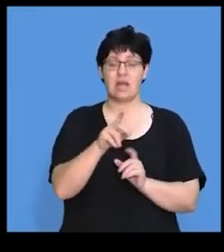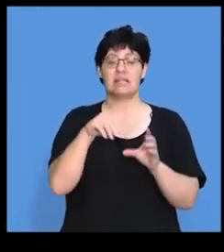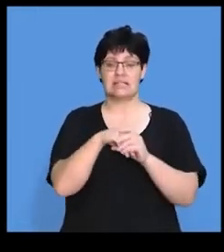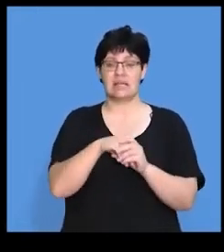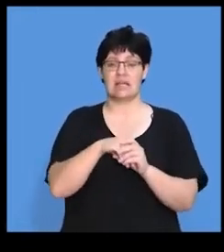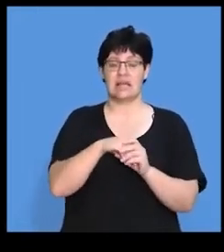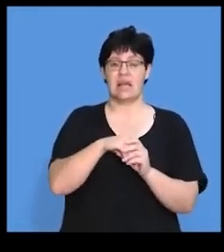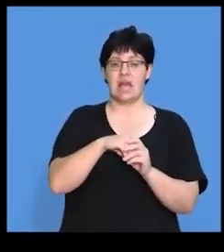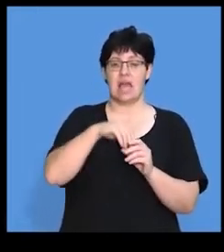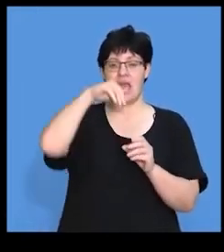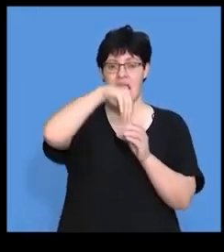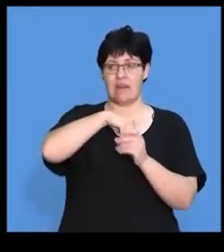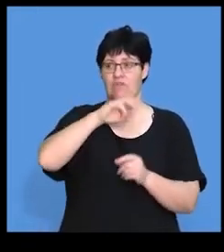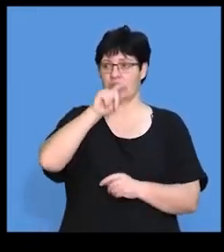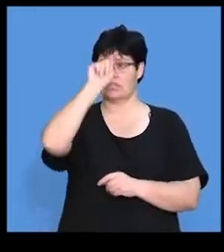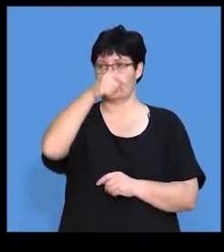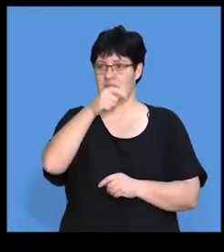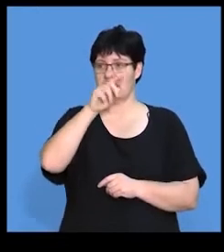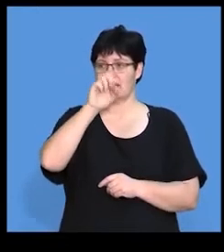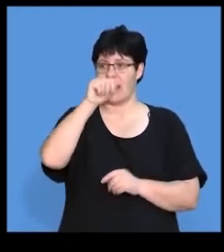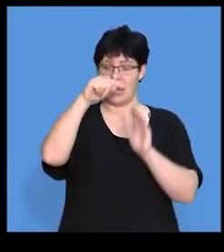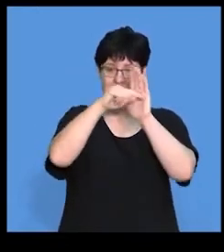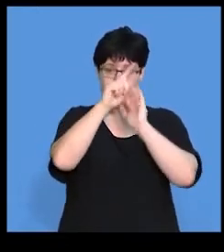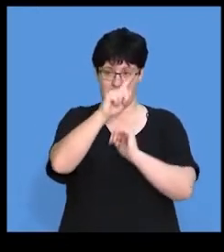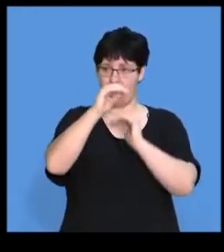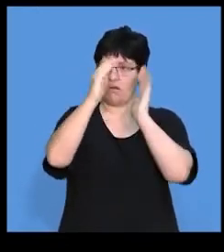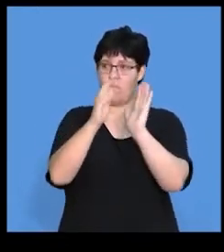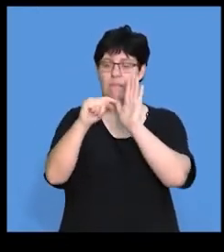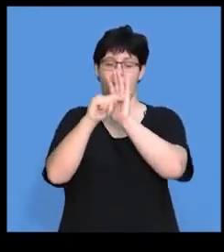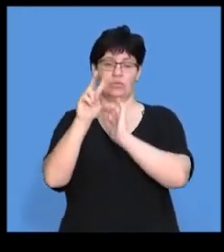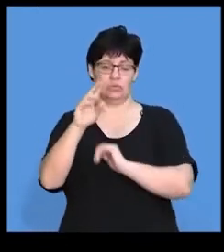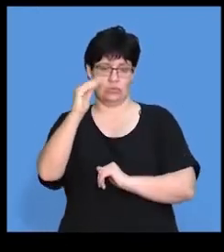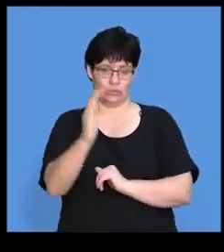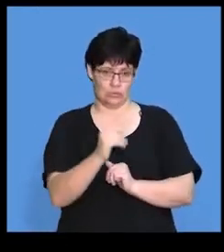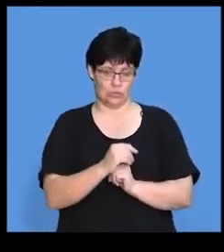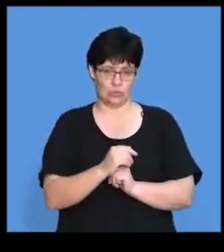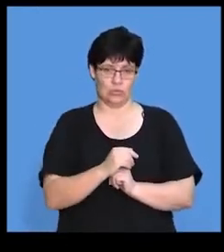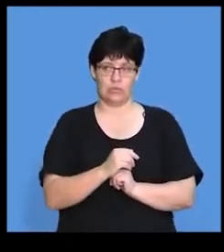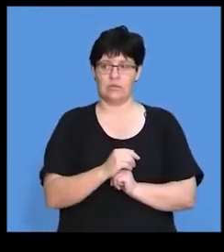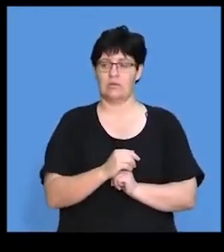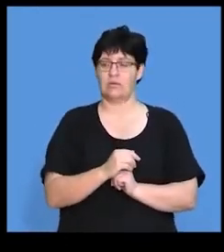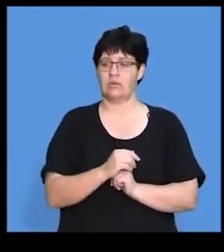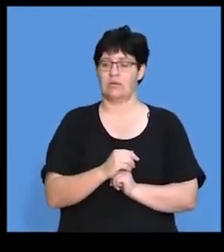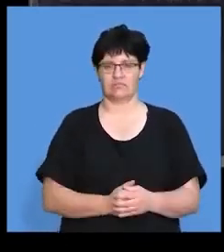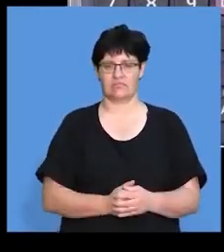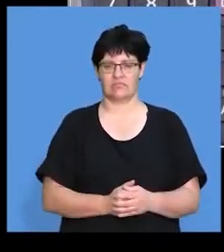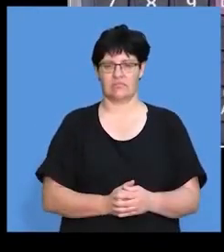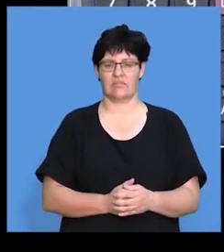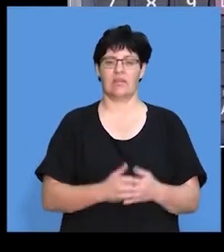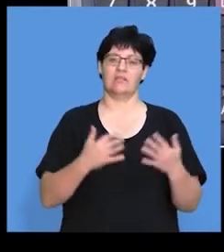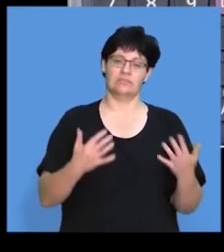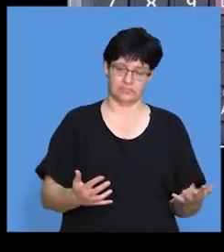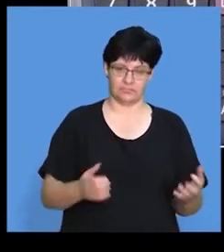equal to the inverse tan of -2. Right, time for the calculator. Pull that out.